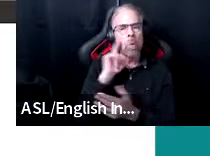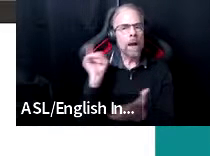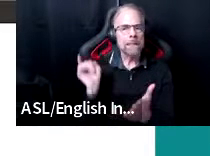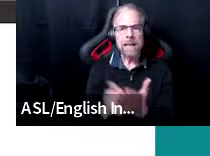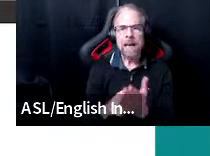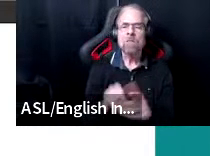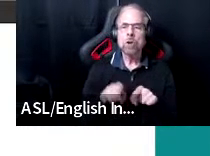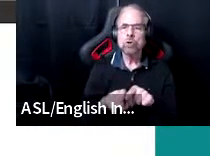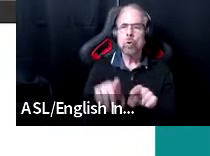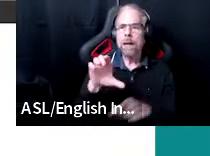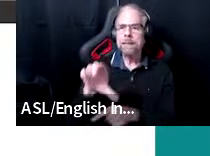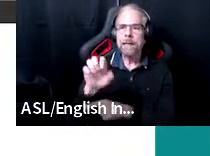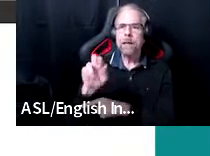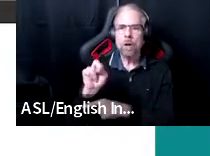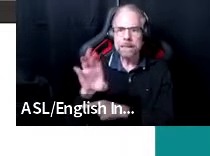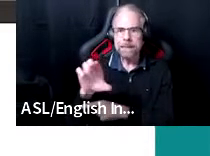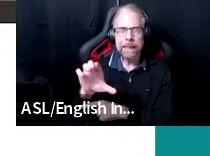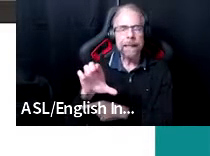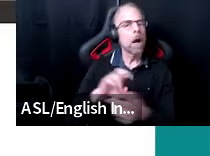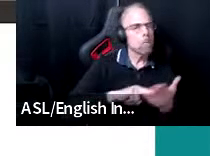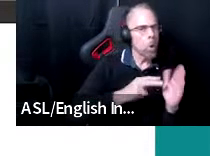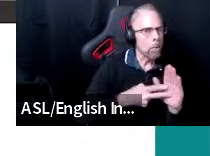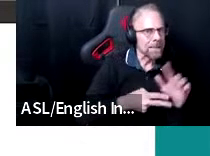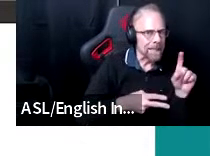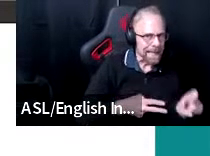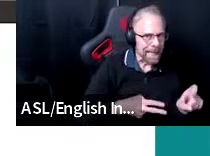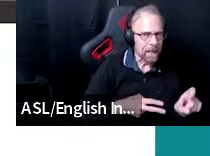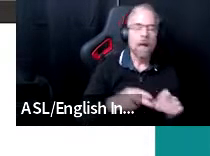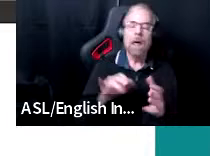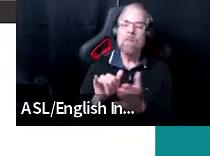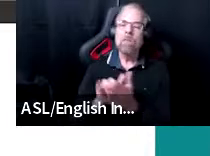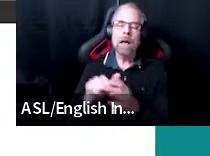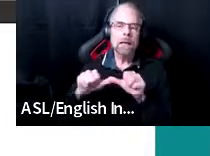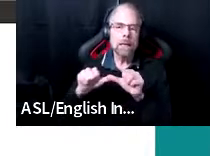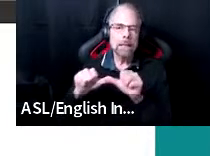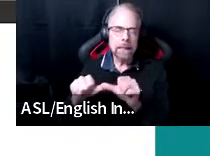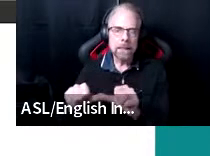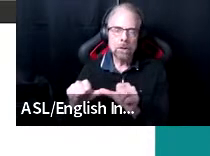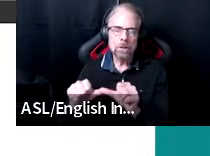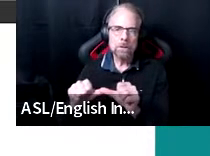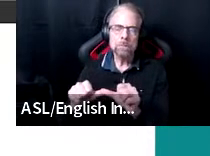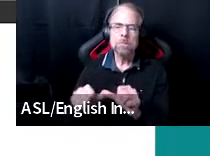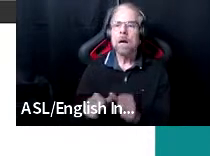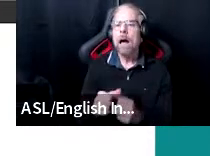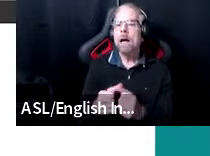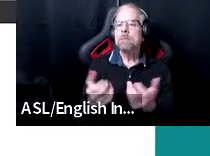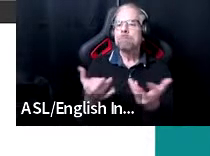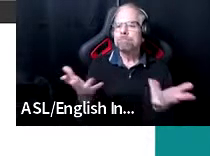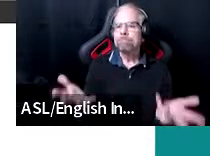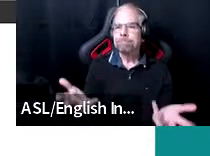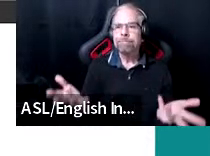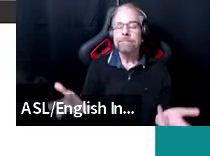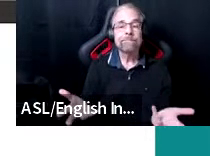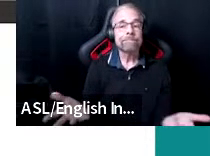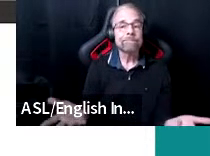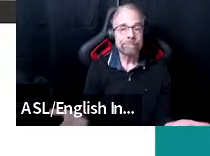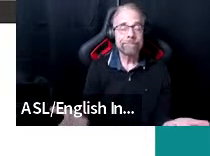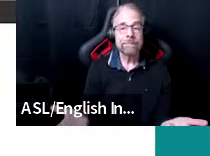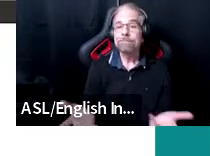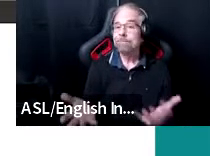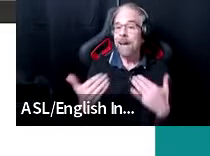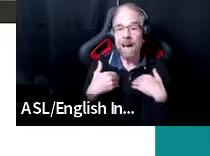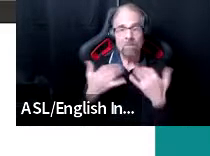the purpose and need, as Greg said, continue to be exist today, and they remain